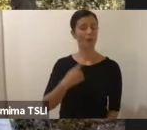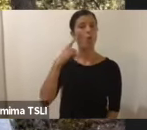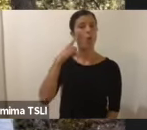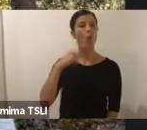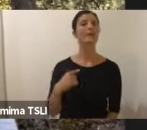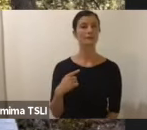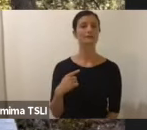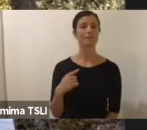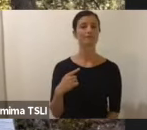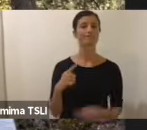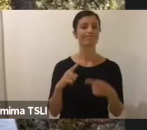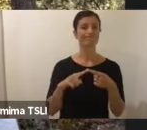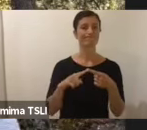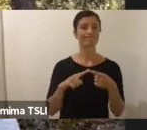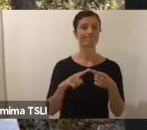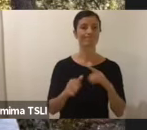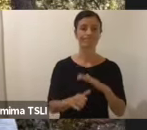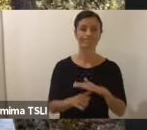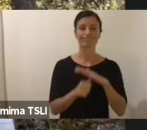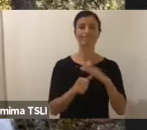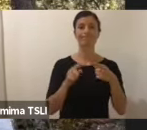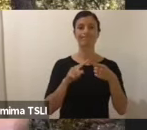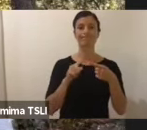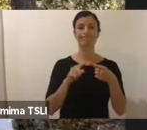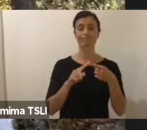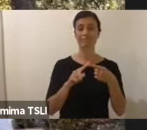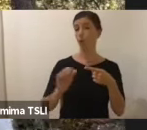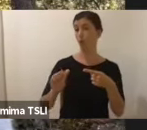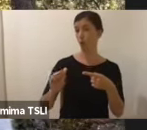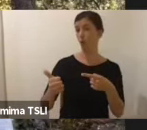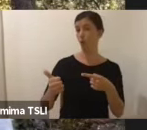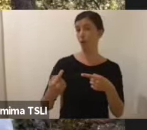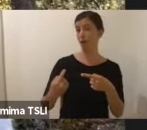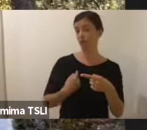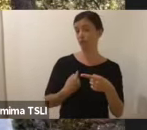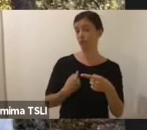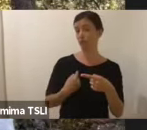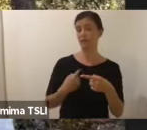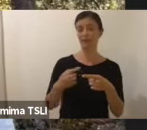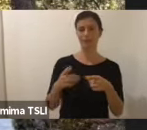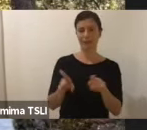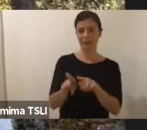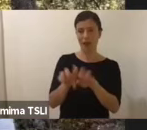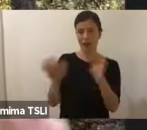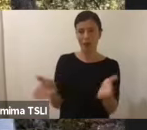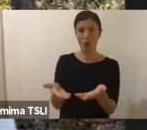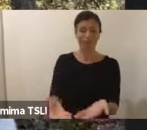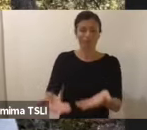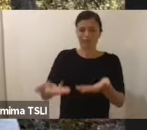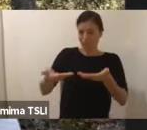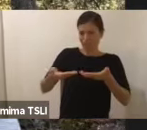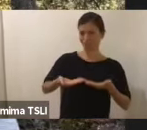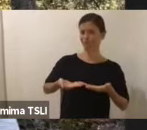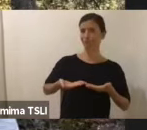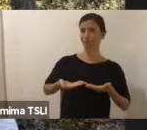things have turned out very well for me sometimes i just thought the world gave to me like oh here i was in an urban area